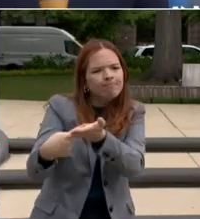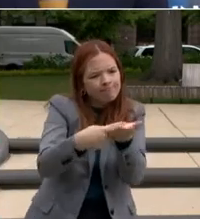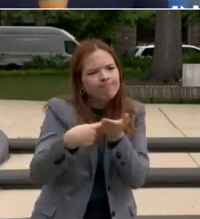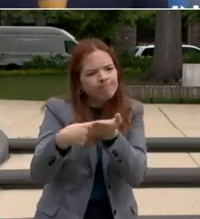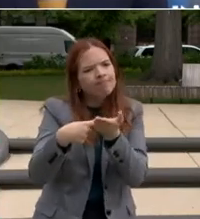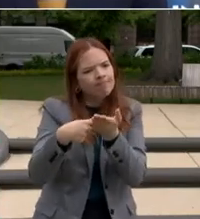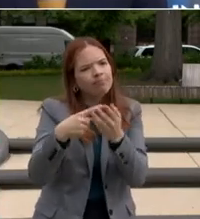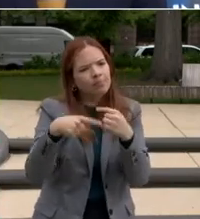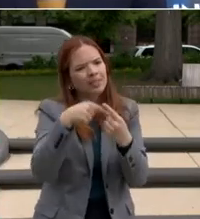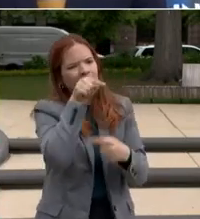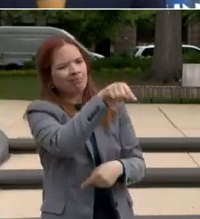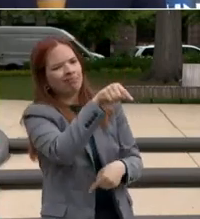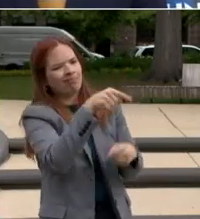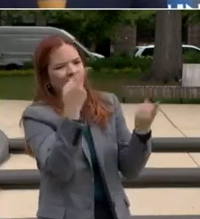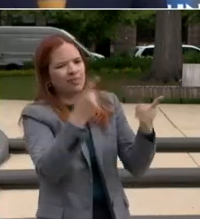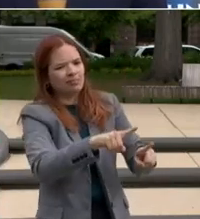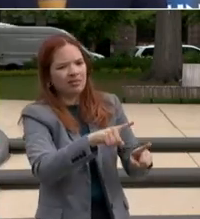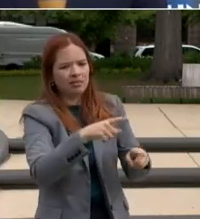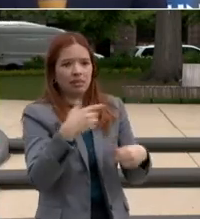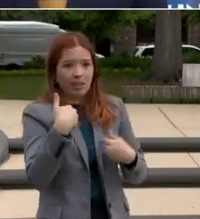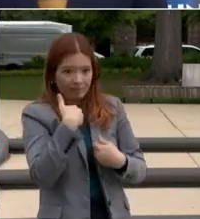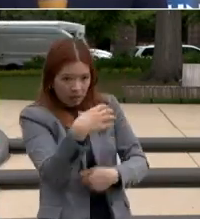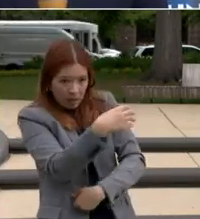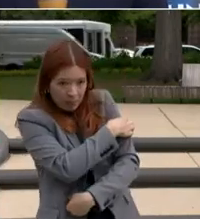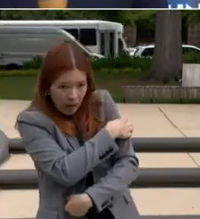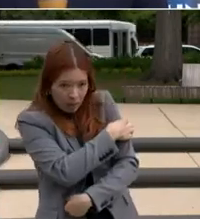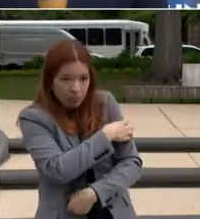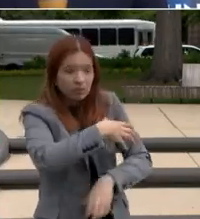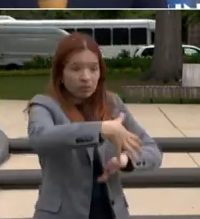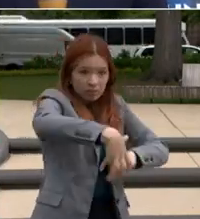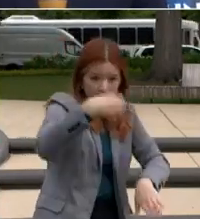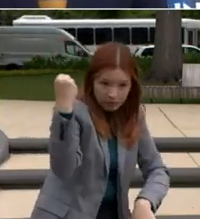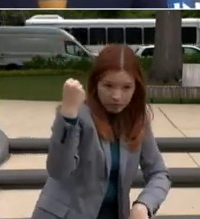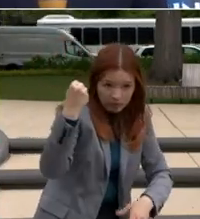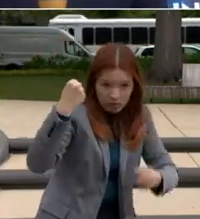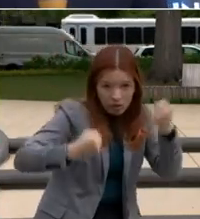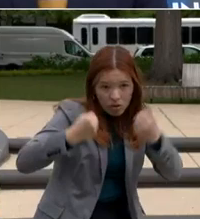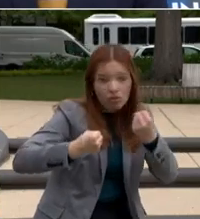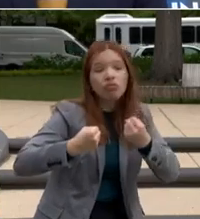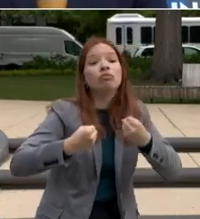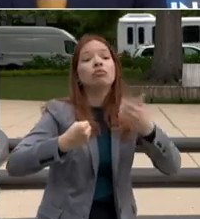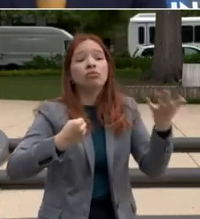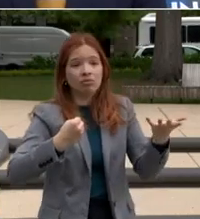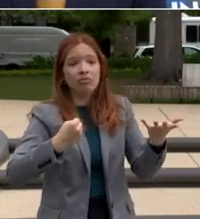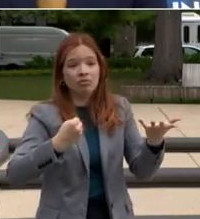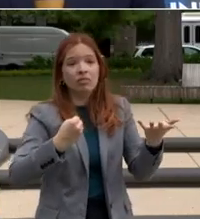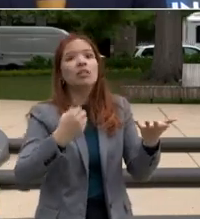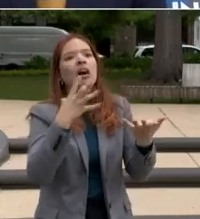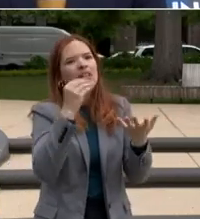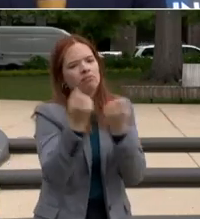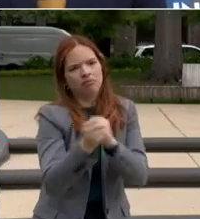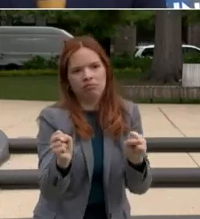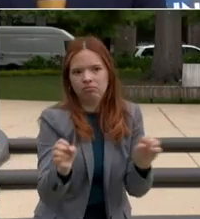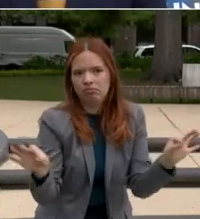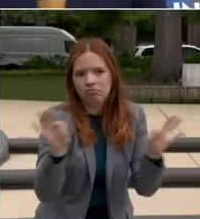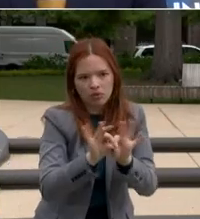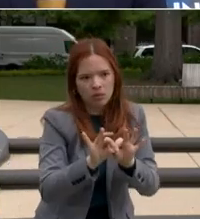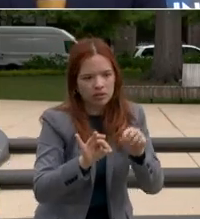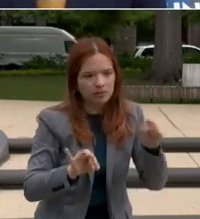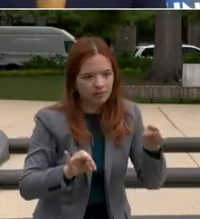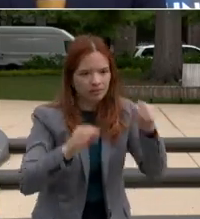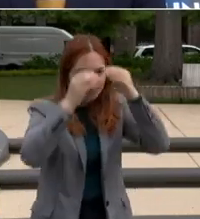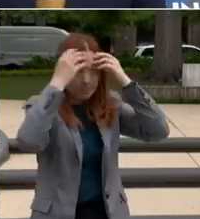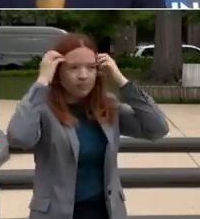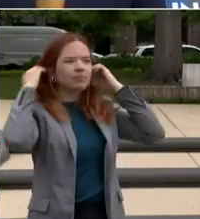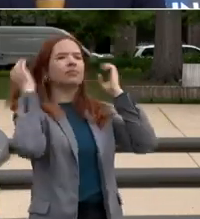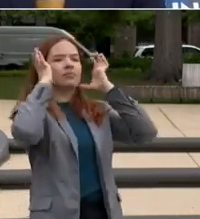both the power to remove vehicles, but will also be safe in the process. All right, last question.